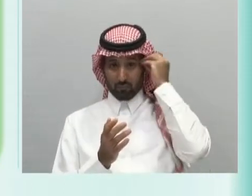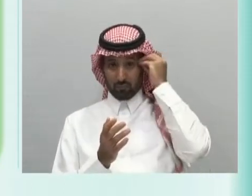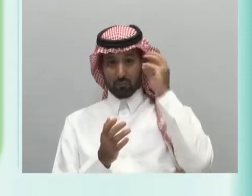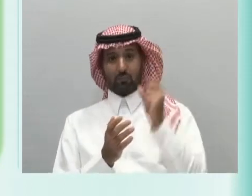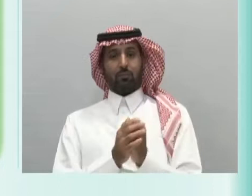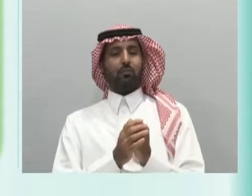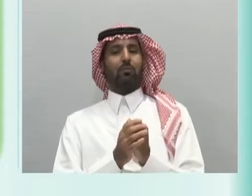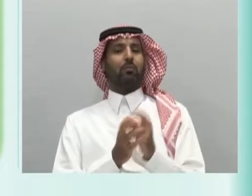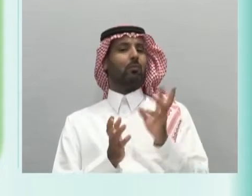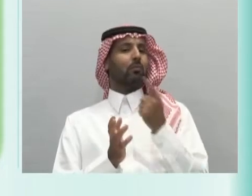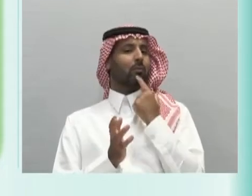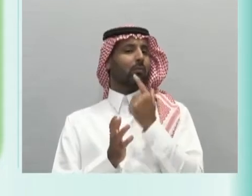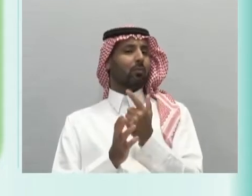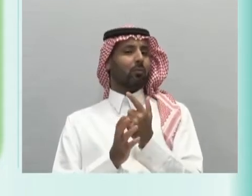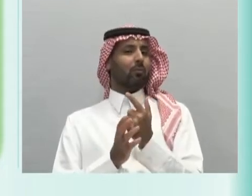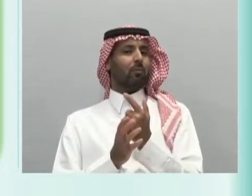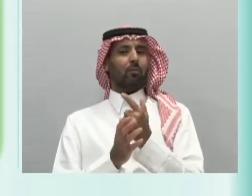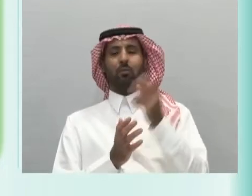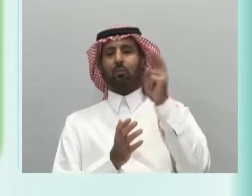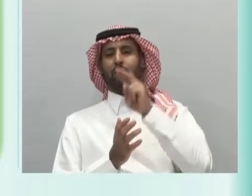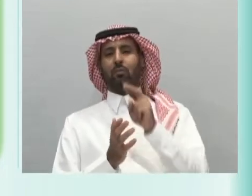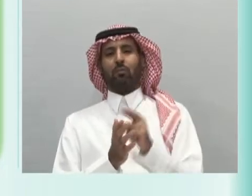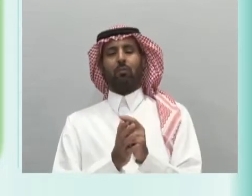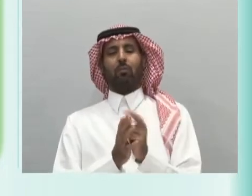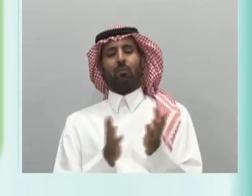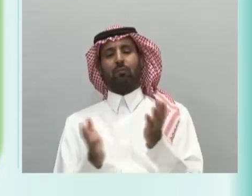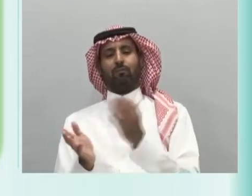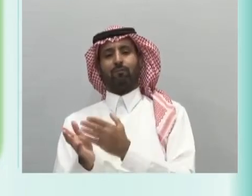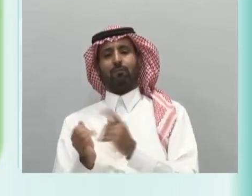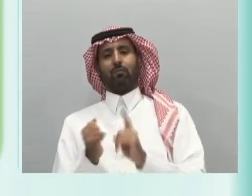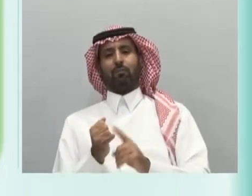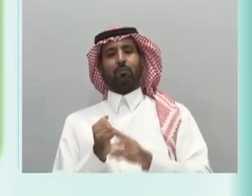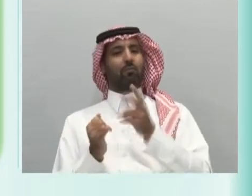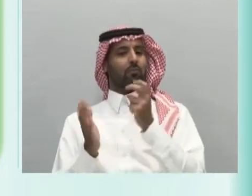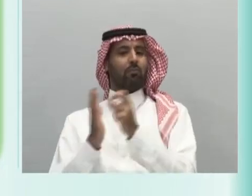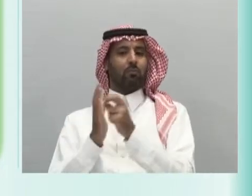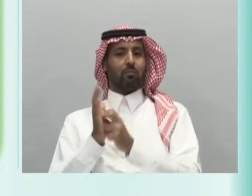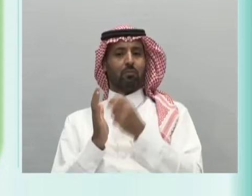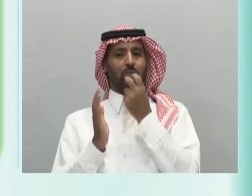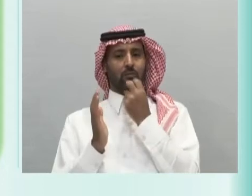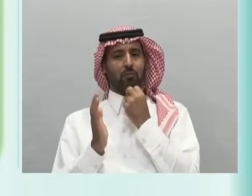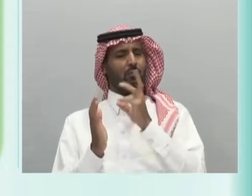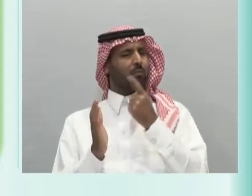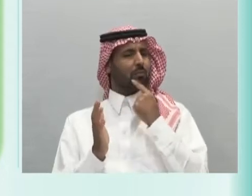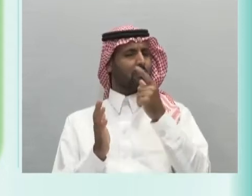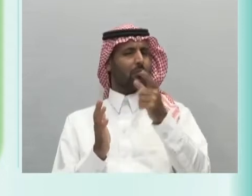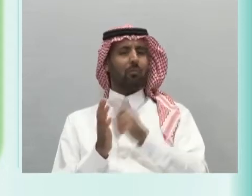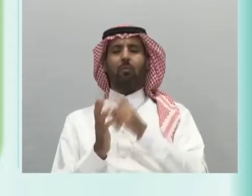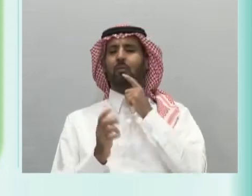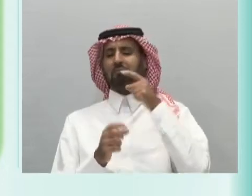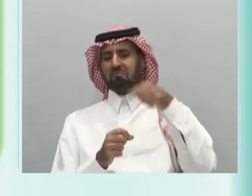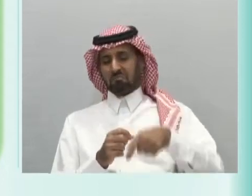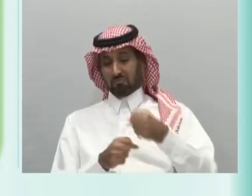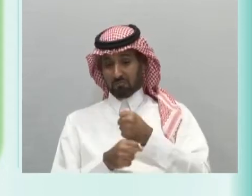information questions and how to ask the information questions. The last part of grammar of this unit is how to use the present